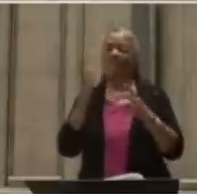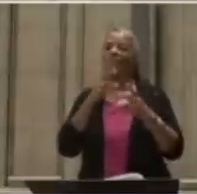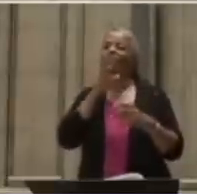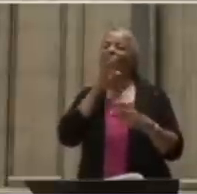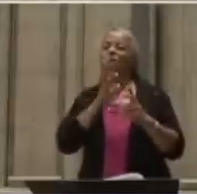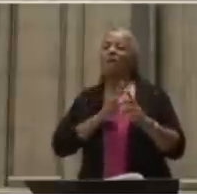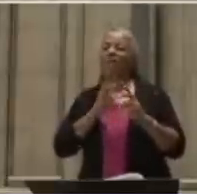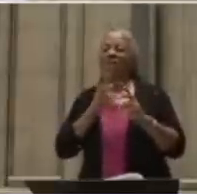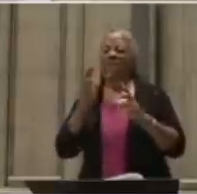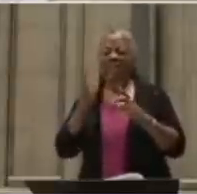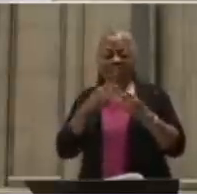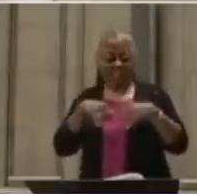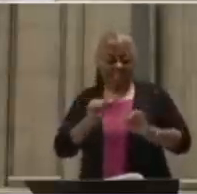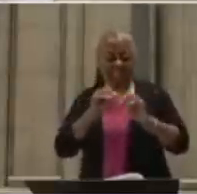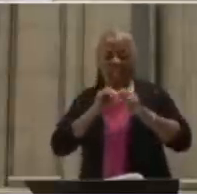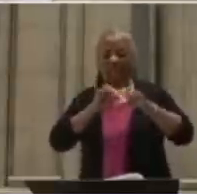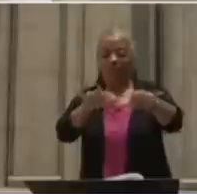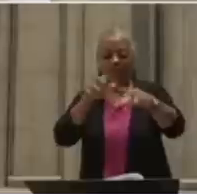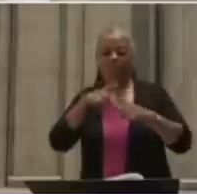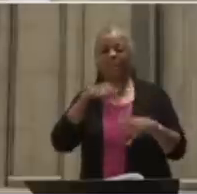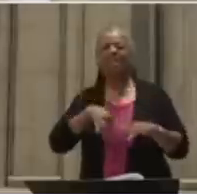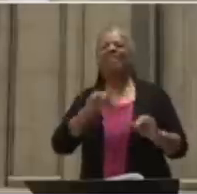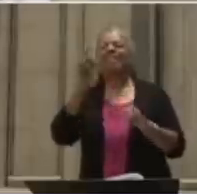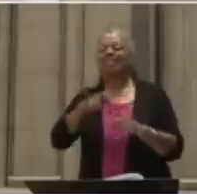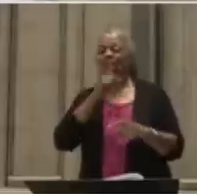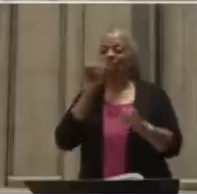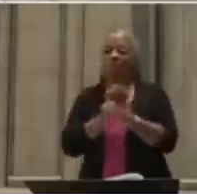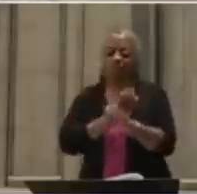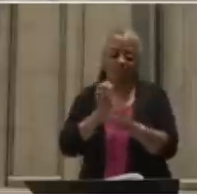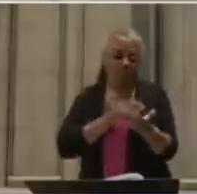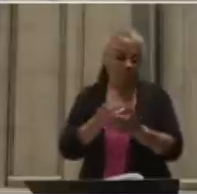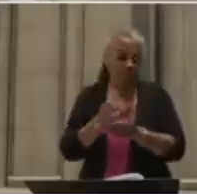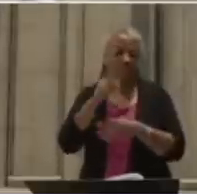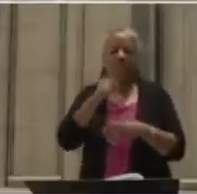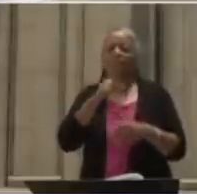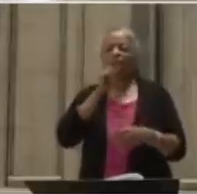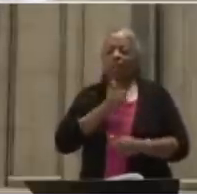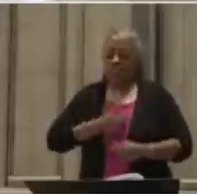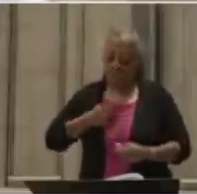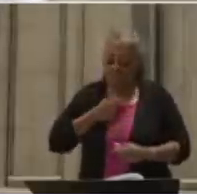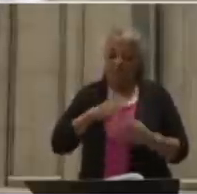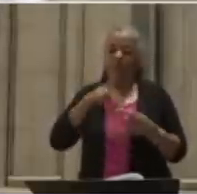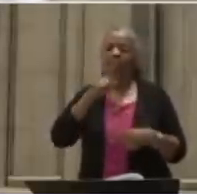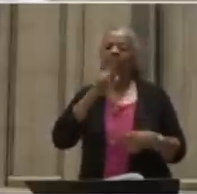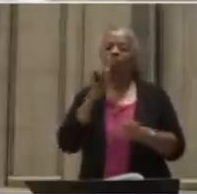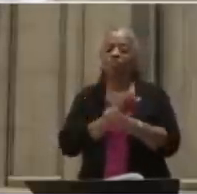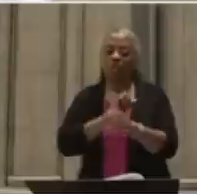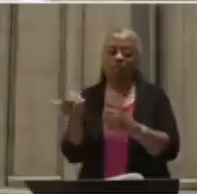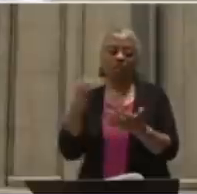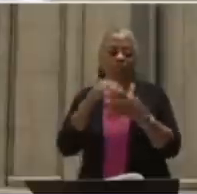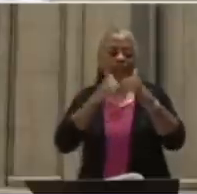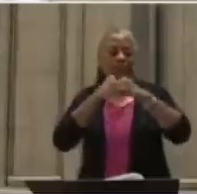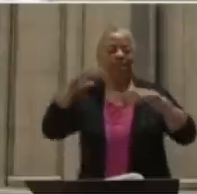water dust is still flowing. We need real truth. We need real lamenting, and we need real